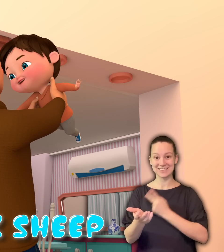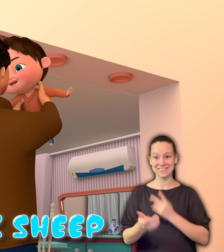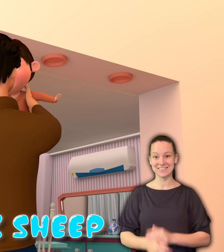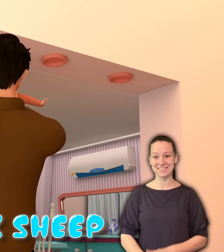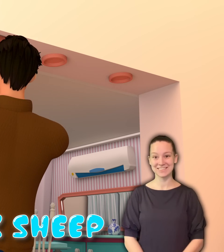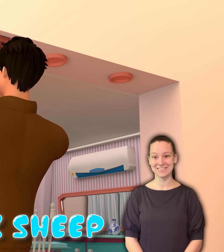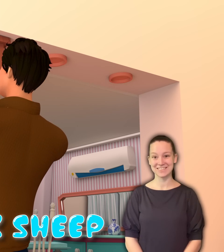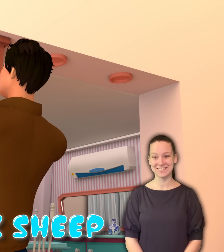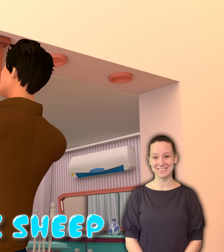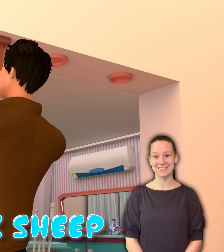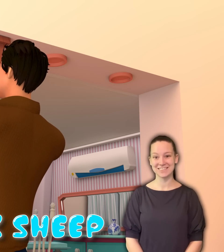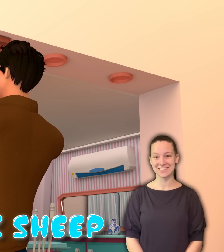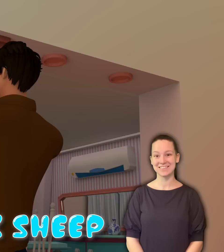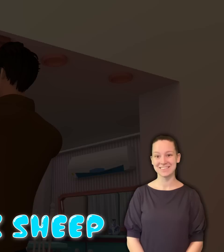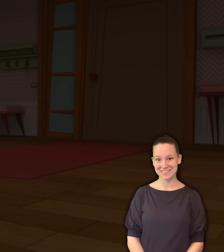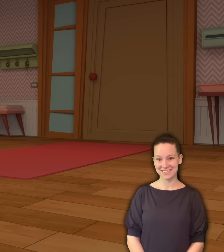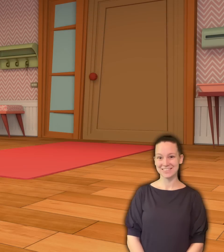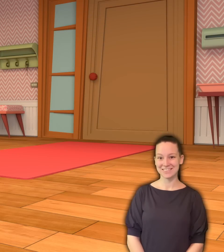sheep.